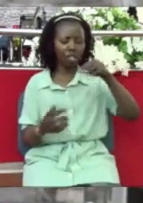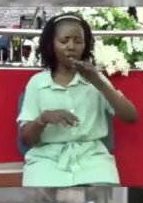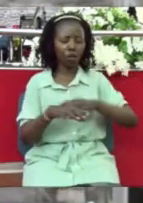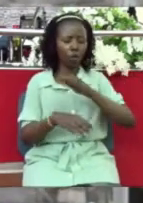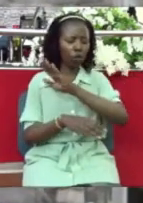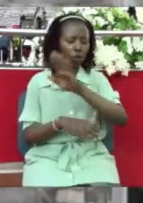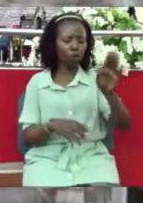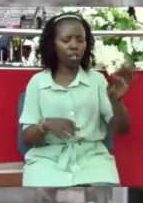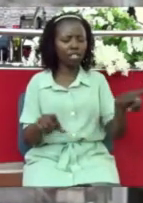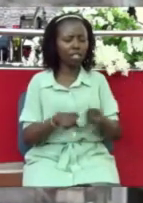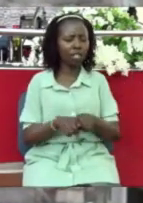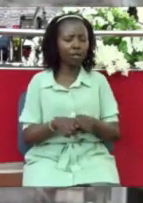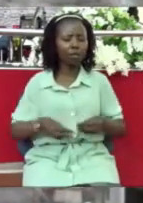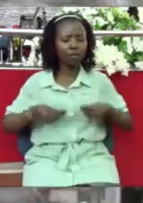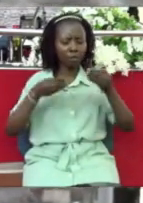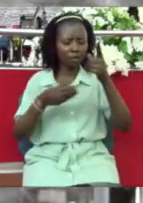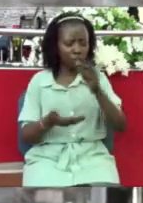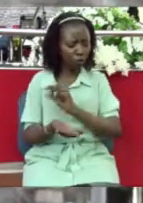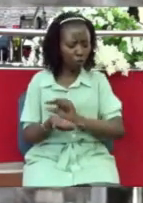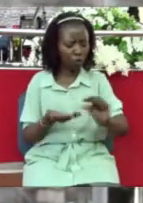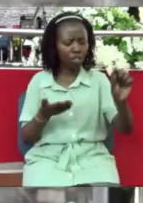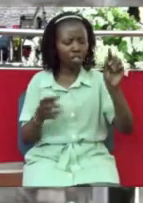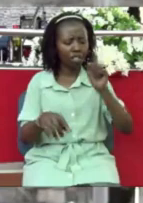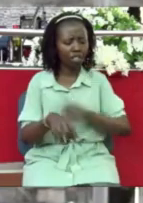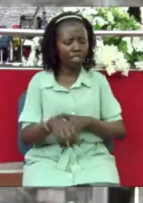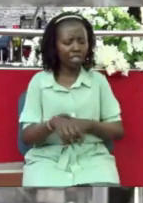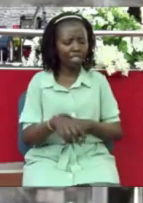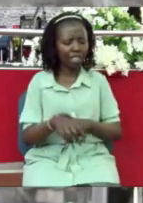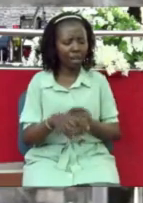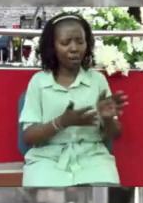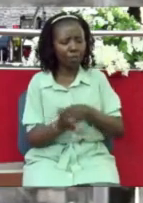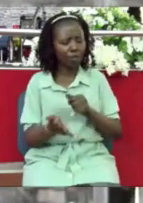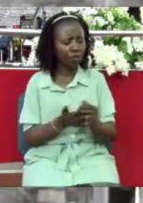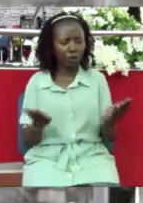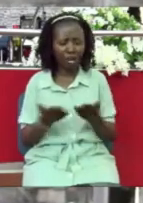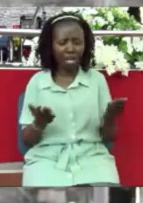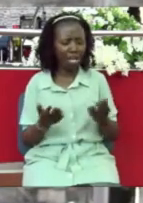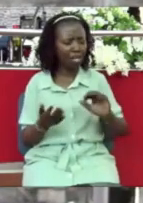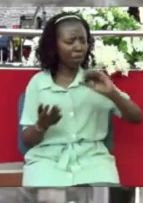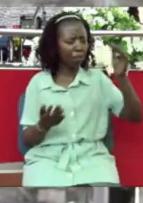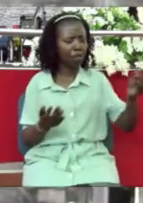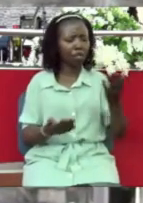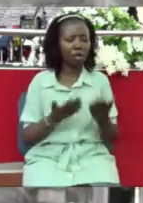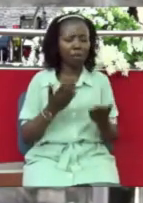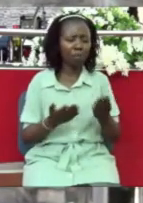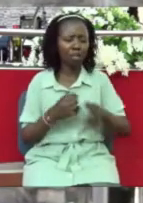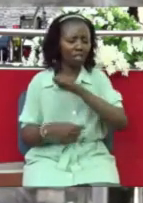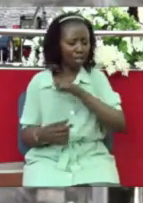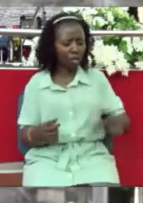gracious to you as you overcome any of those mountains. May he turn his face towards